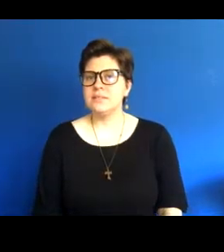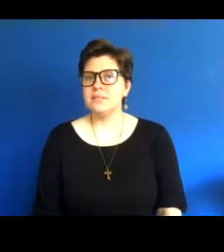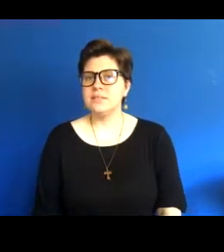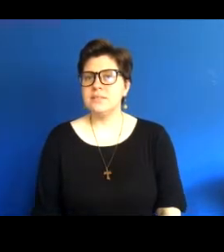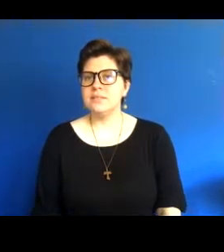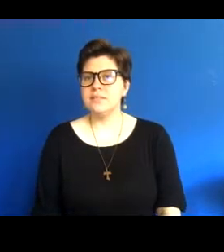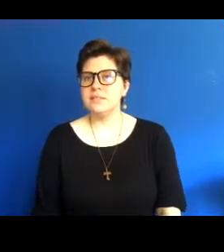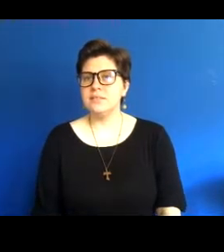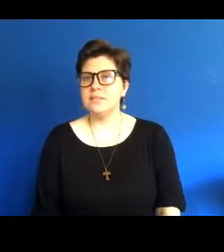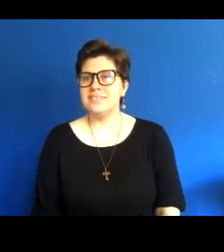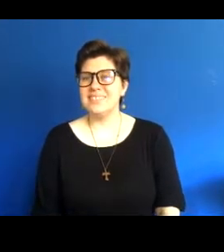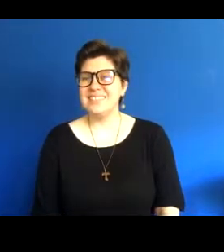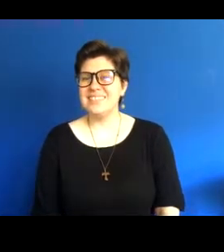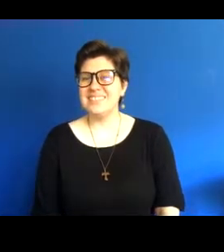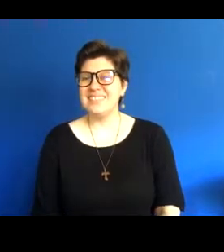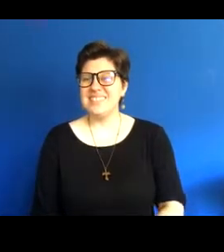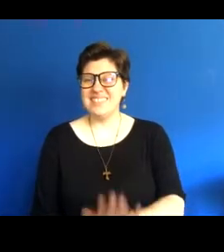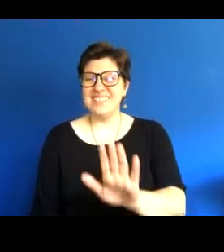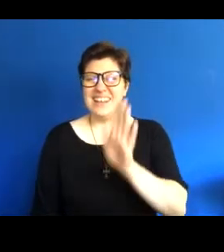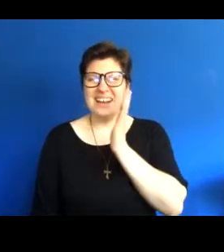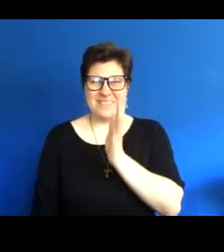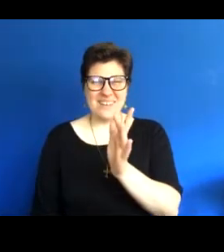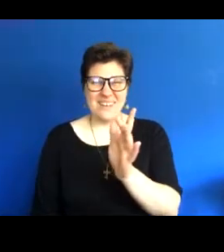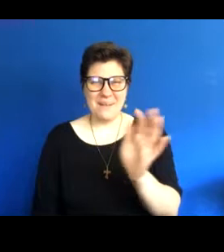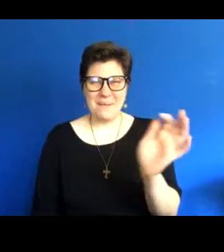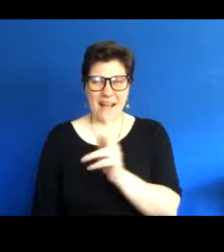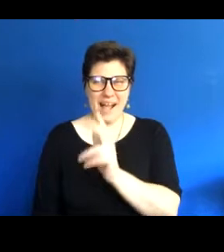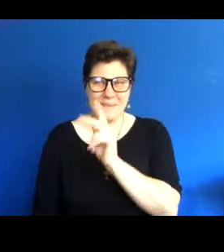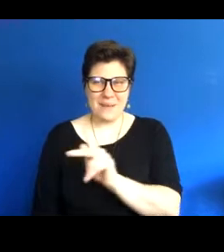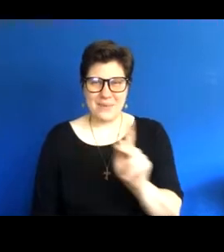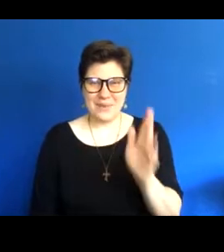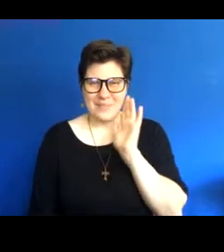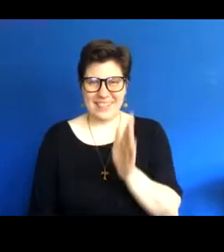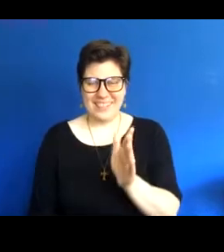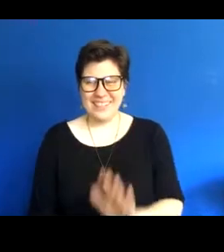let's see here. So we're going to get back to our screen here.